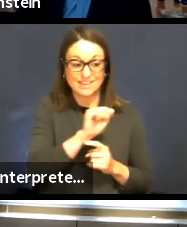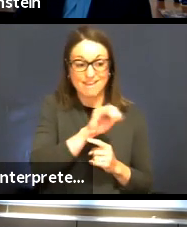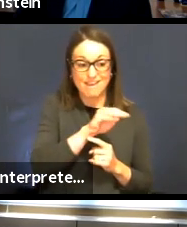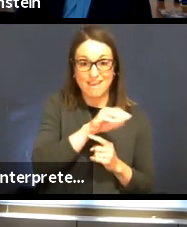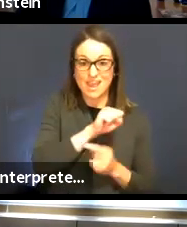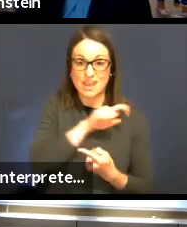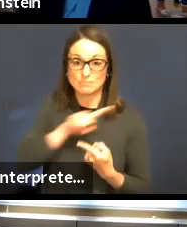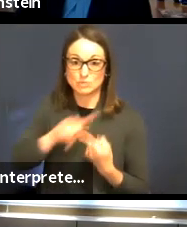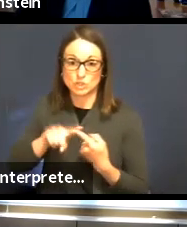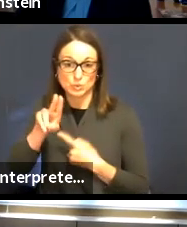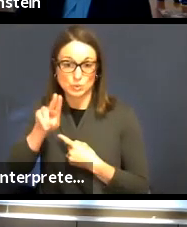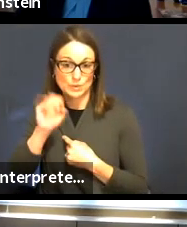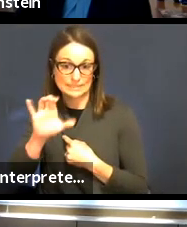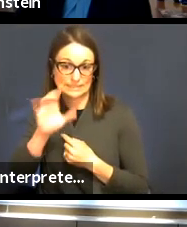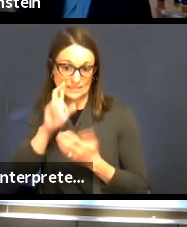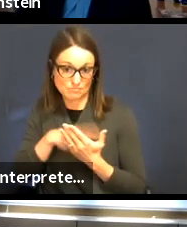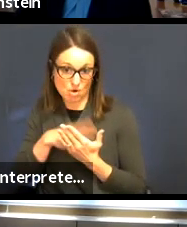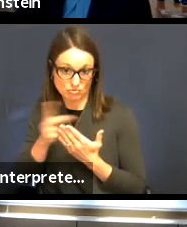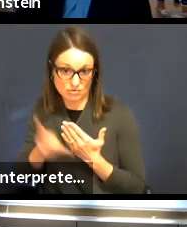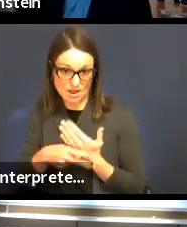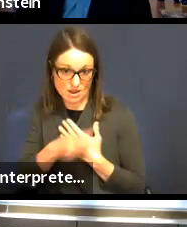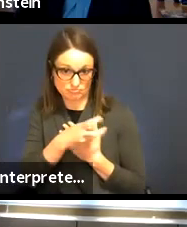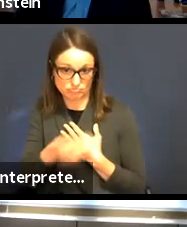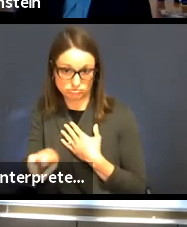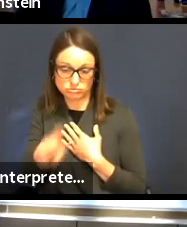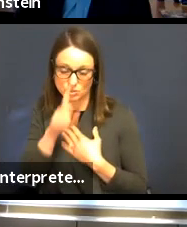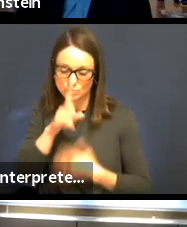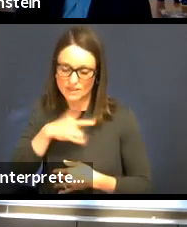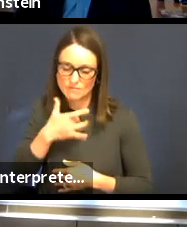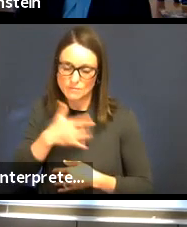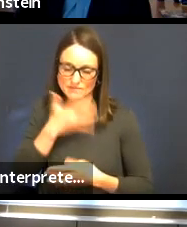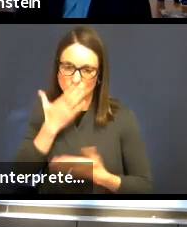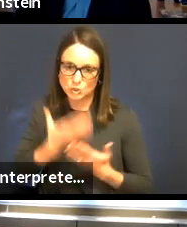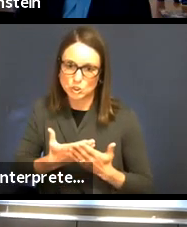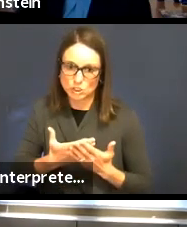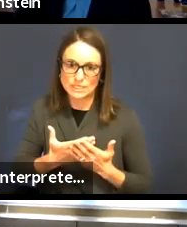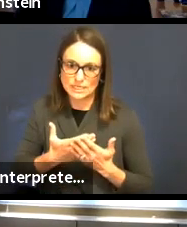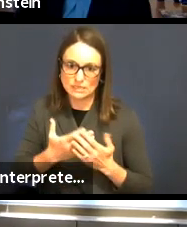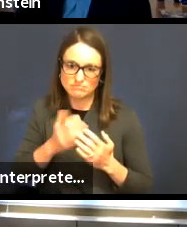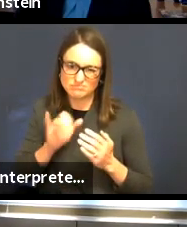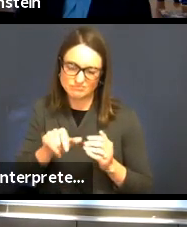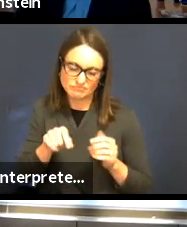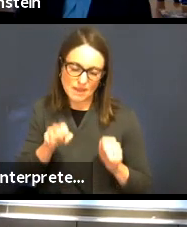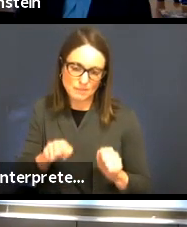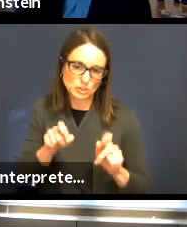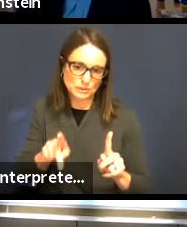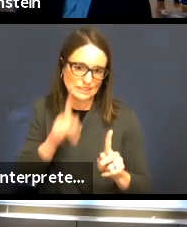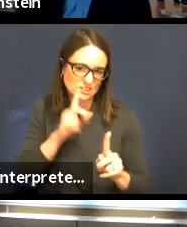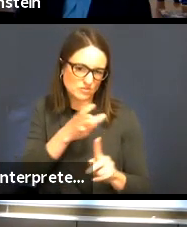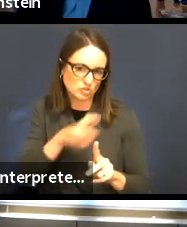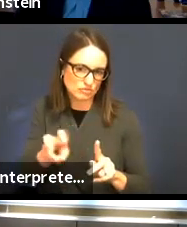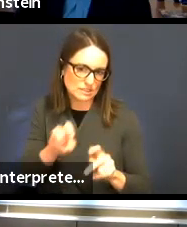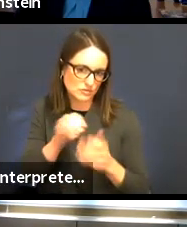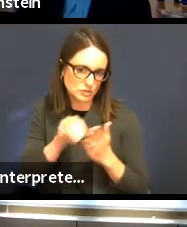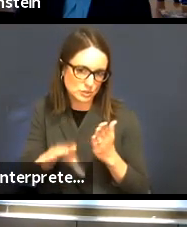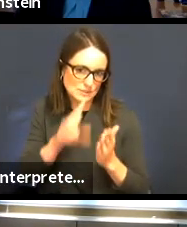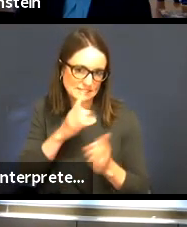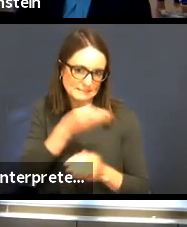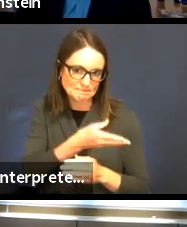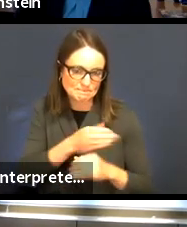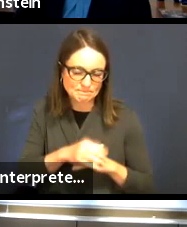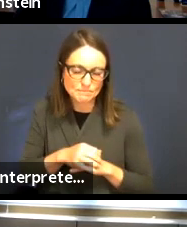program, we feel pretty good about the opportunities with transfer students. But